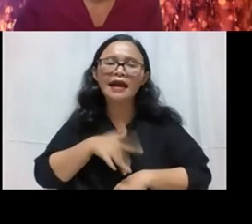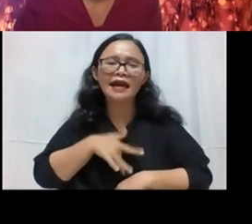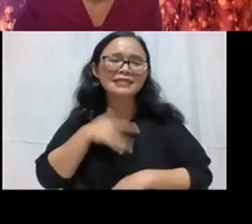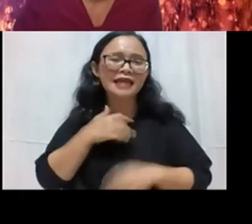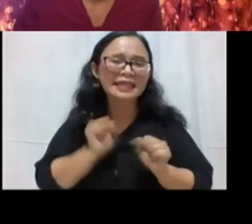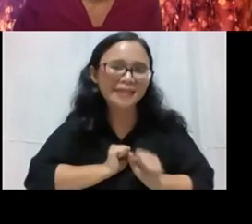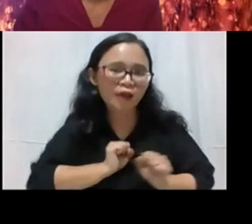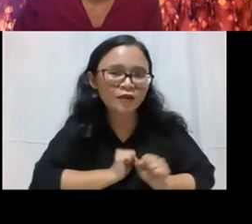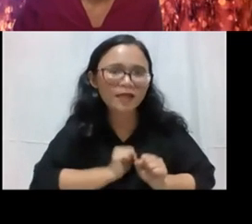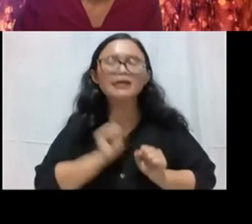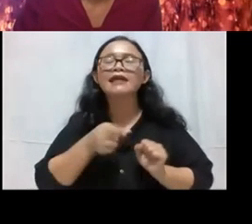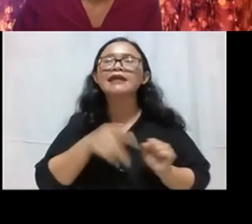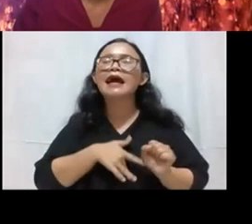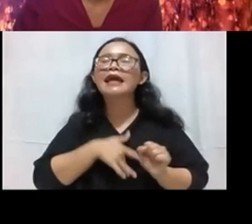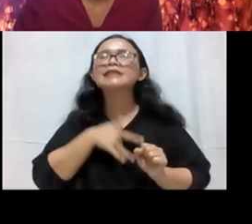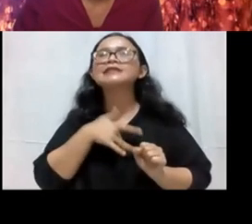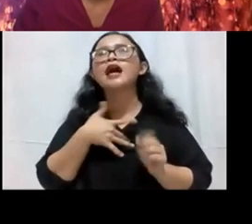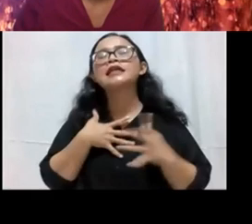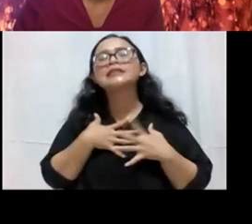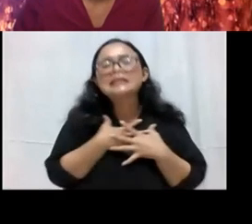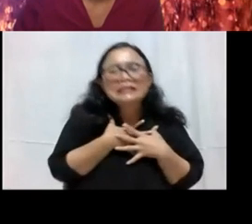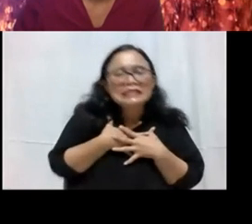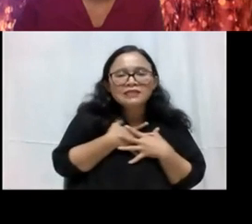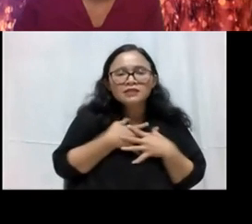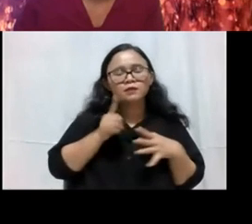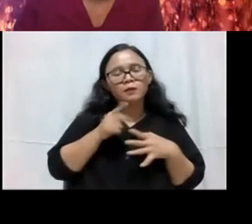about how filmmakers and as well as